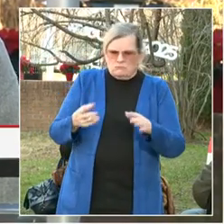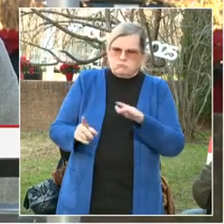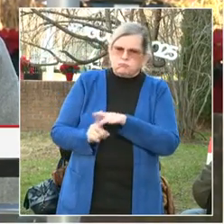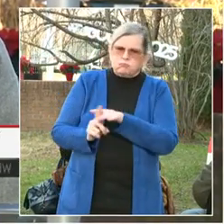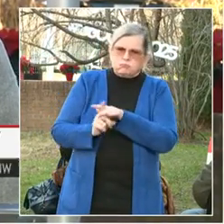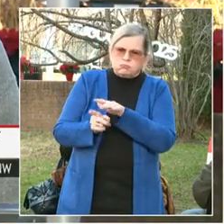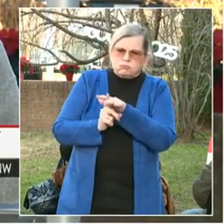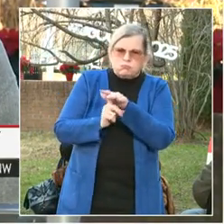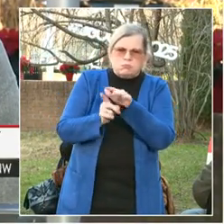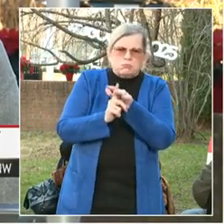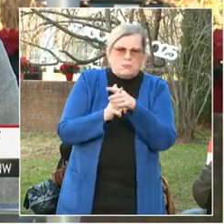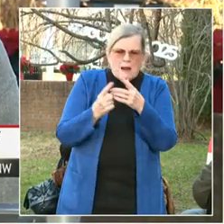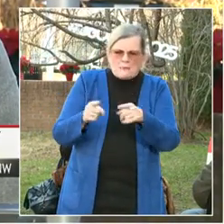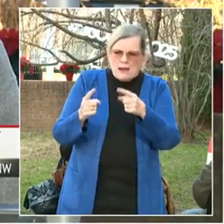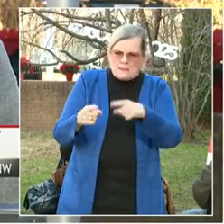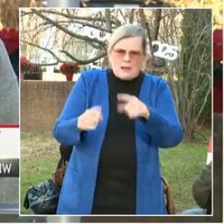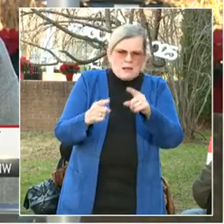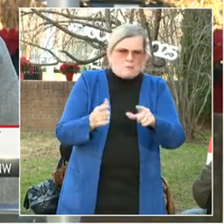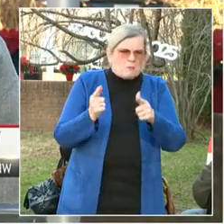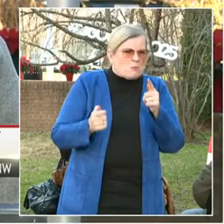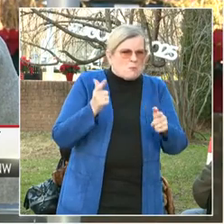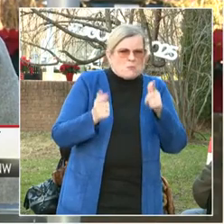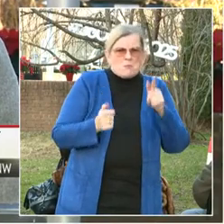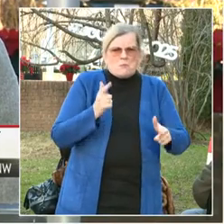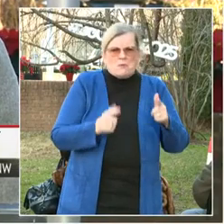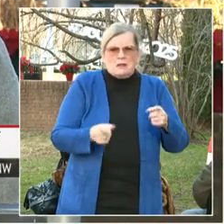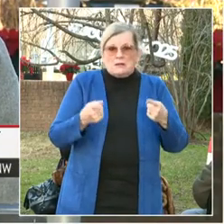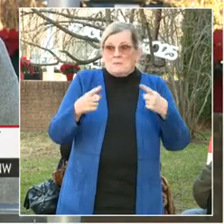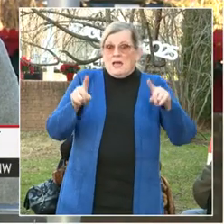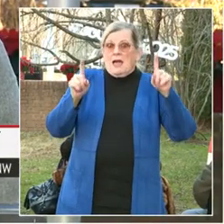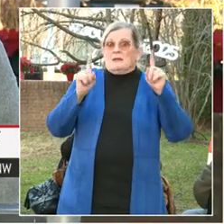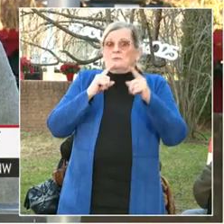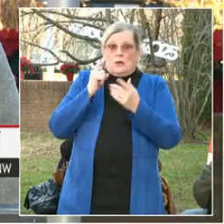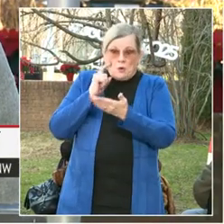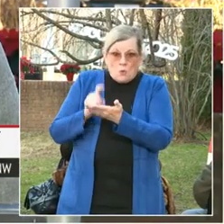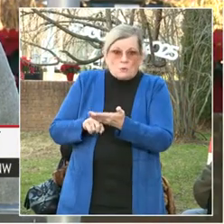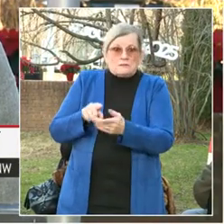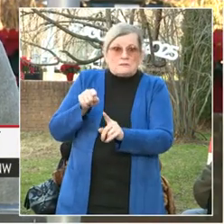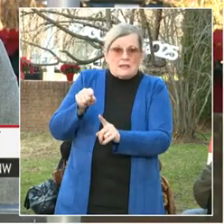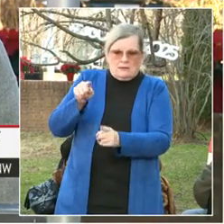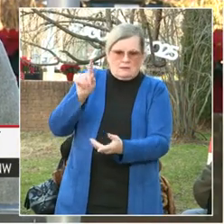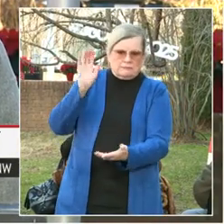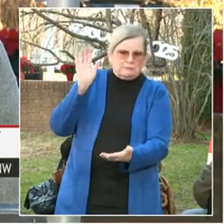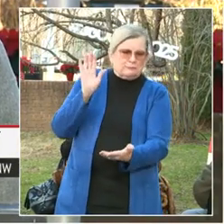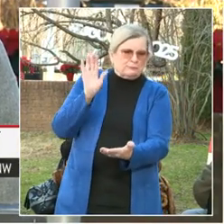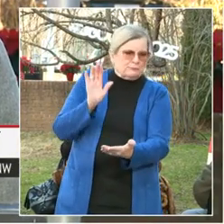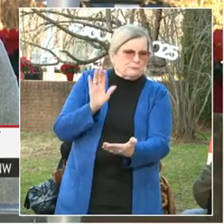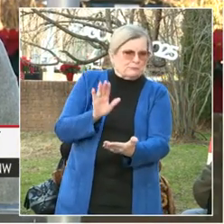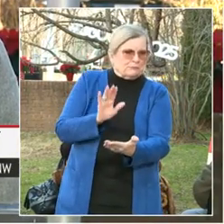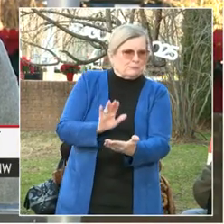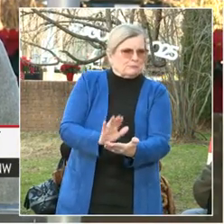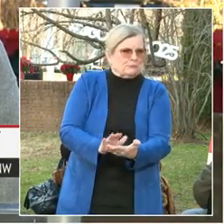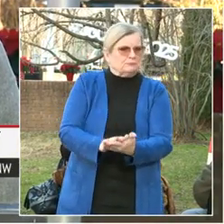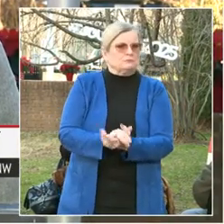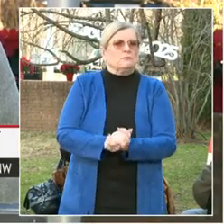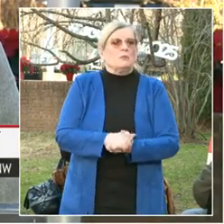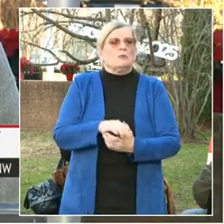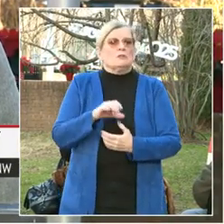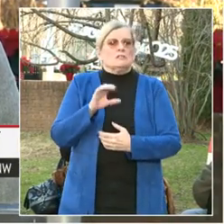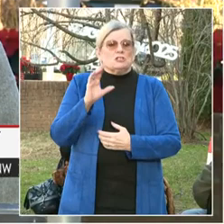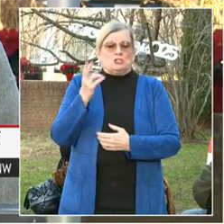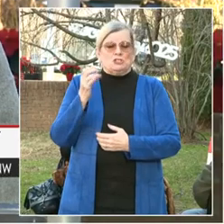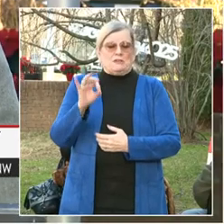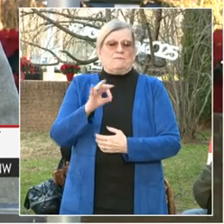crime initiative has been very successful in driving down all the incidents of gunfire. So the chief will be talking to us